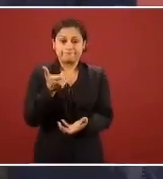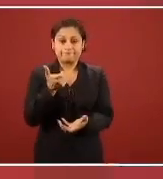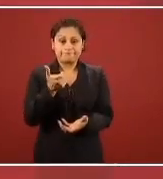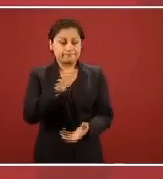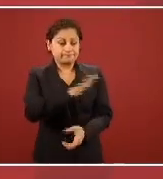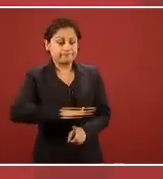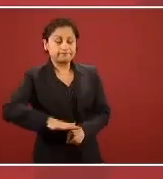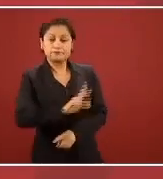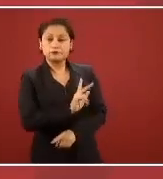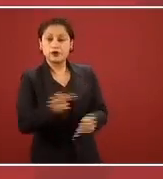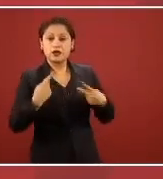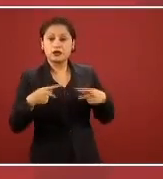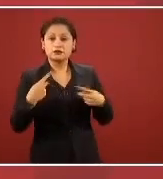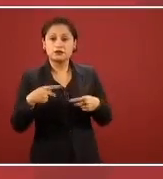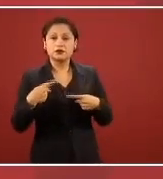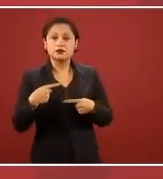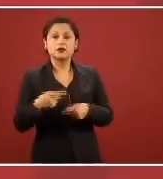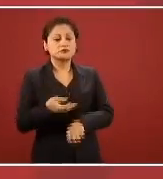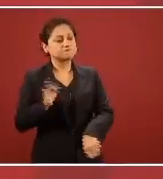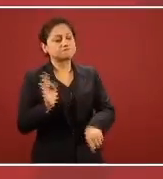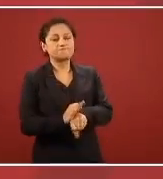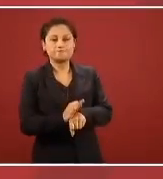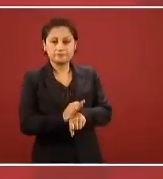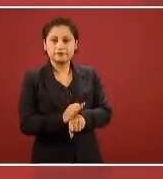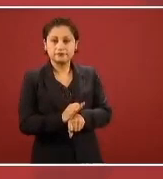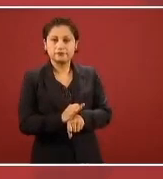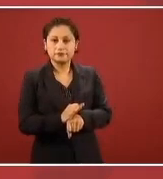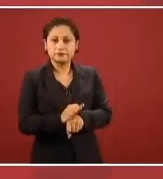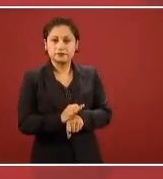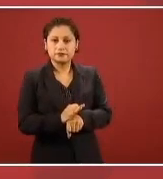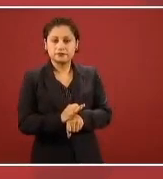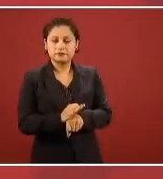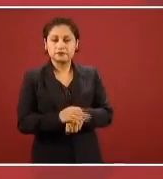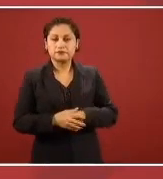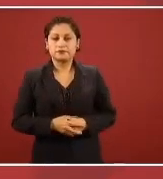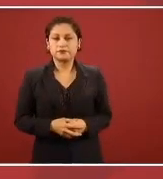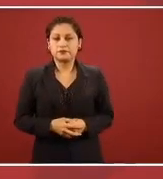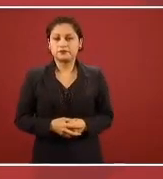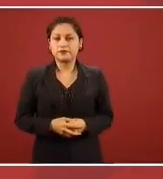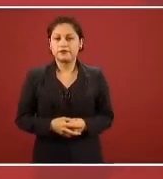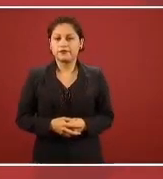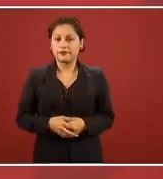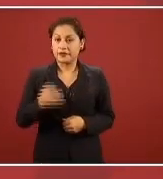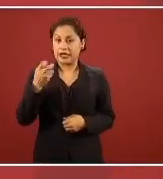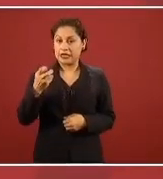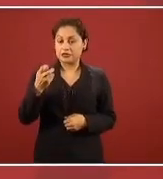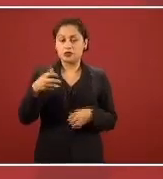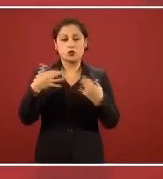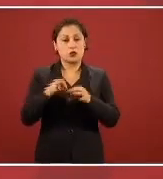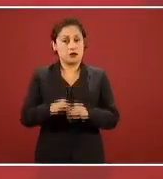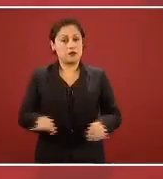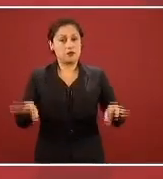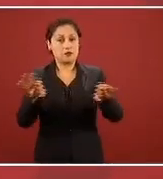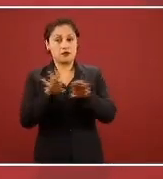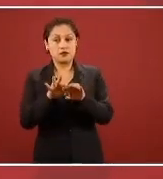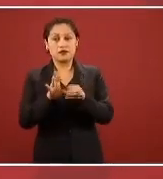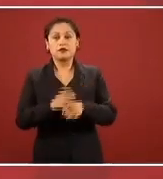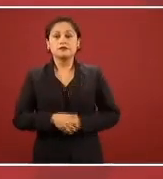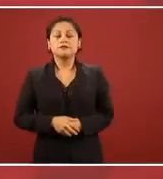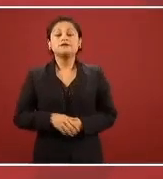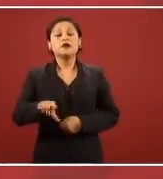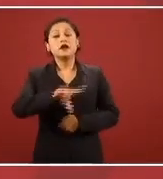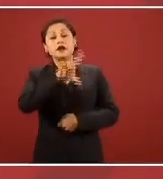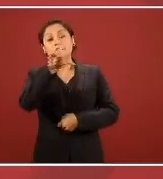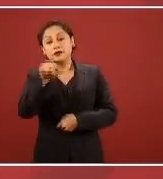money la gente, that is coming to the people from the bottom. Eso, and this es importante. Is very important. Y tuvimos también